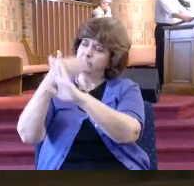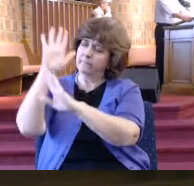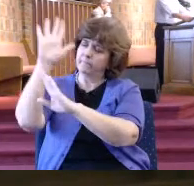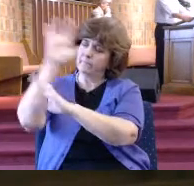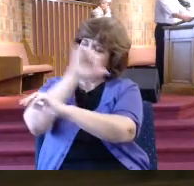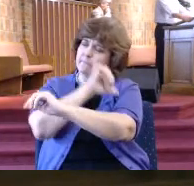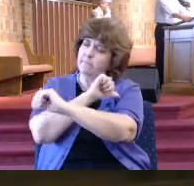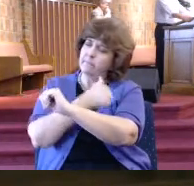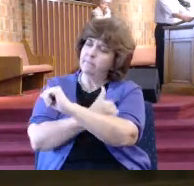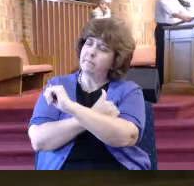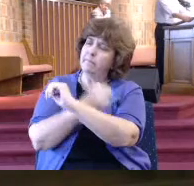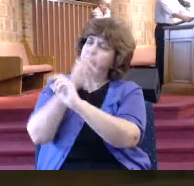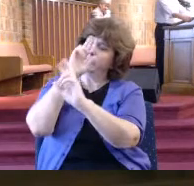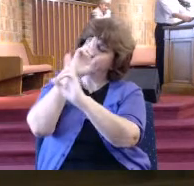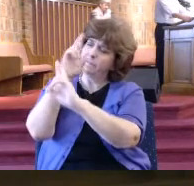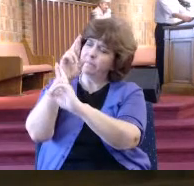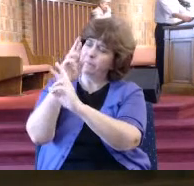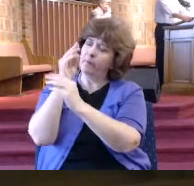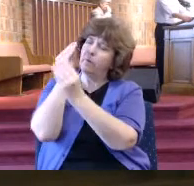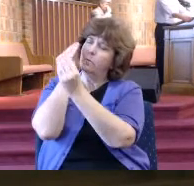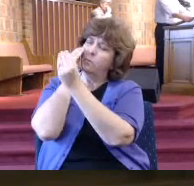by obeying his word,